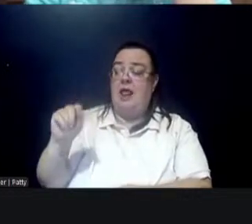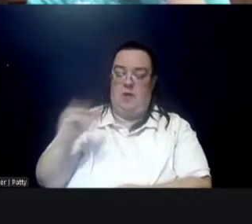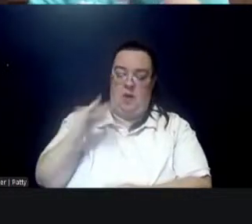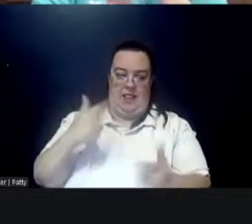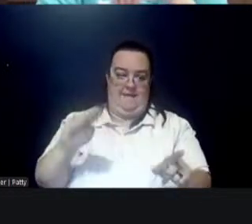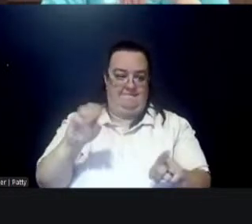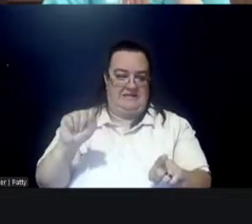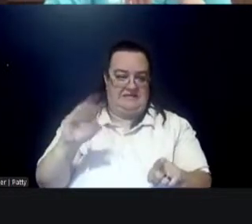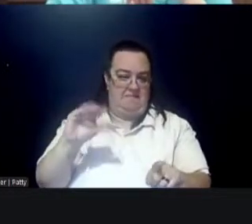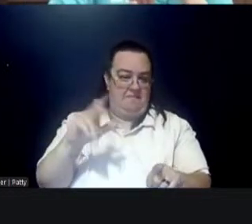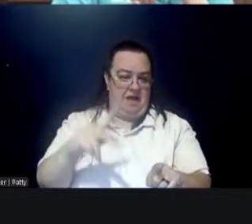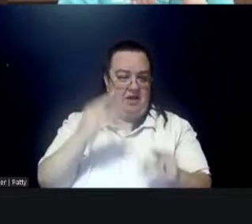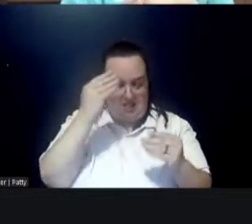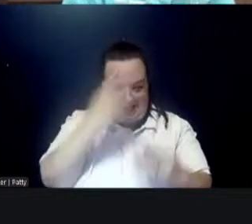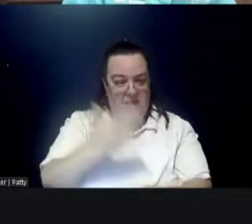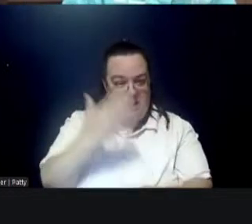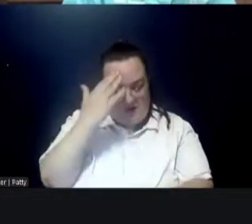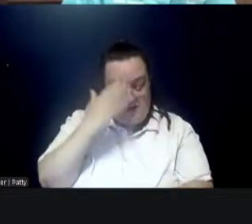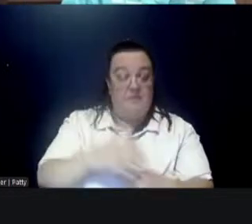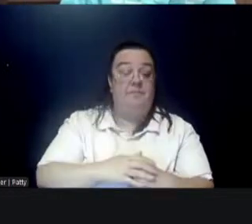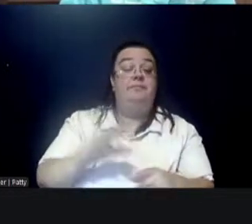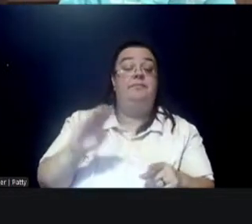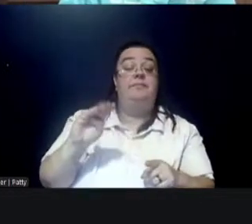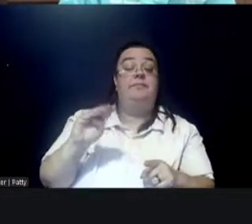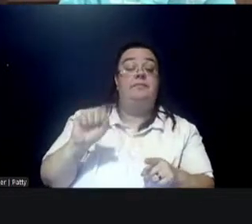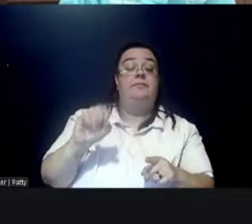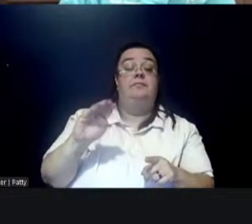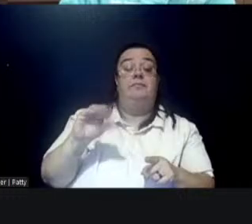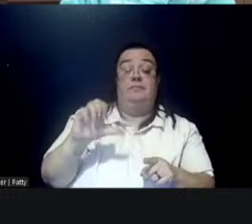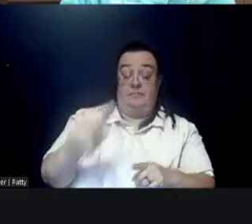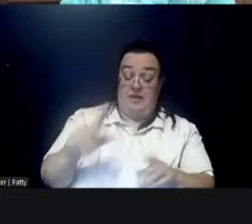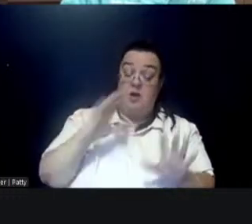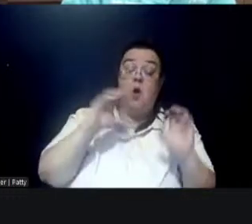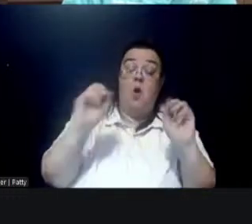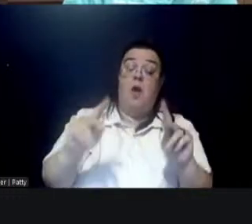Mock. Well, okay, so for